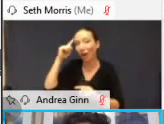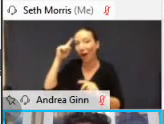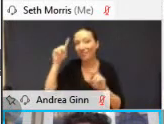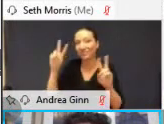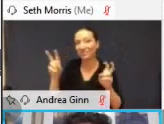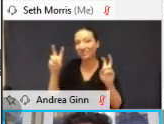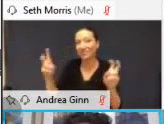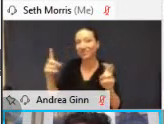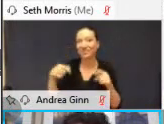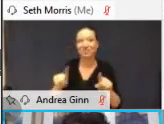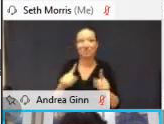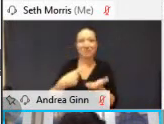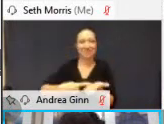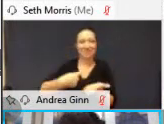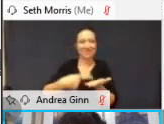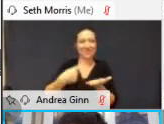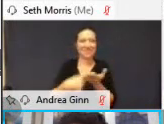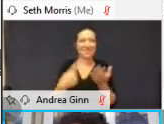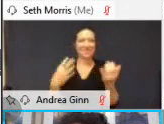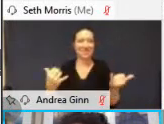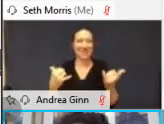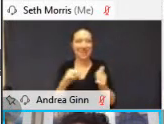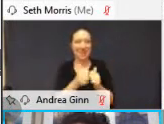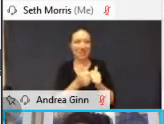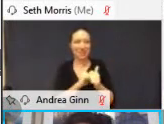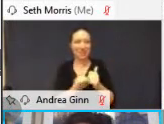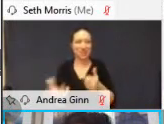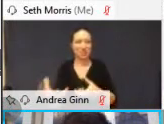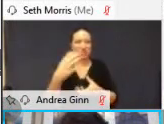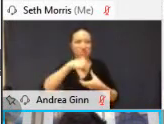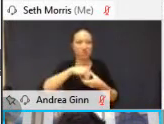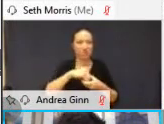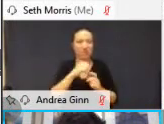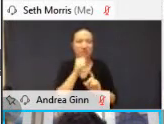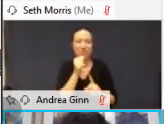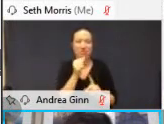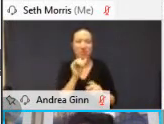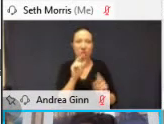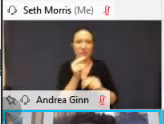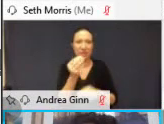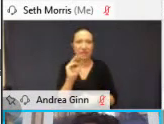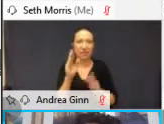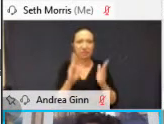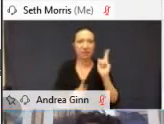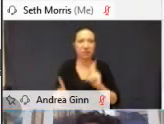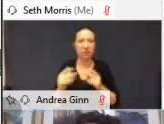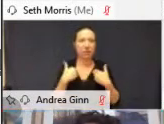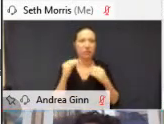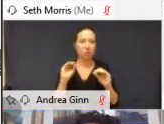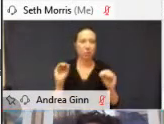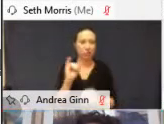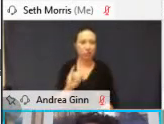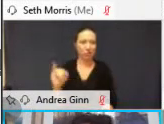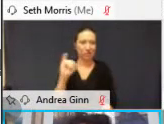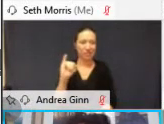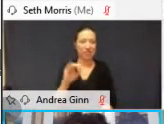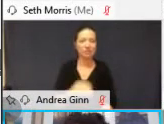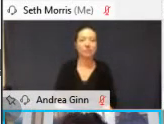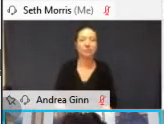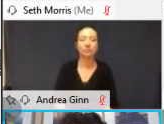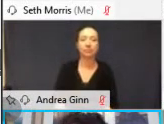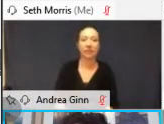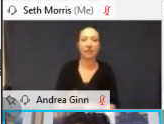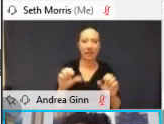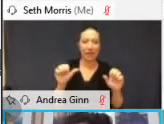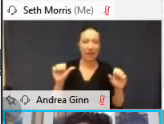about reaching uninsured New Mexicans and how we can make coverage more affordable. I think it's always helpful when